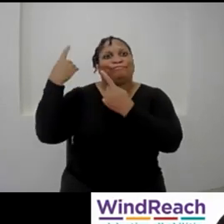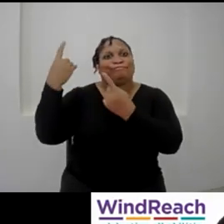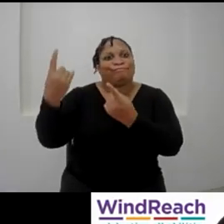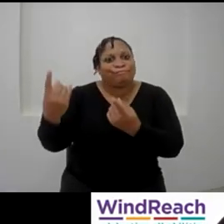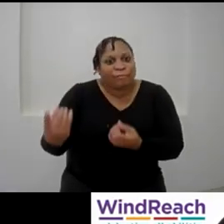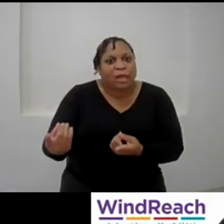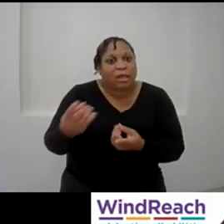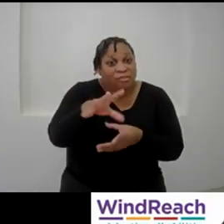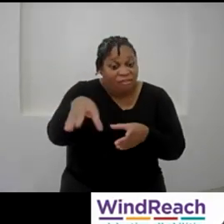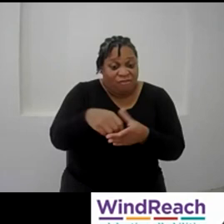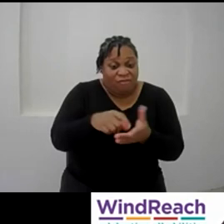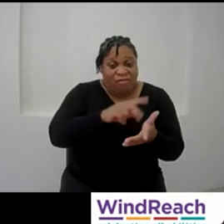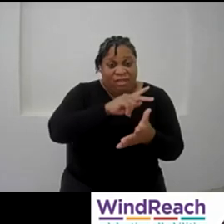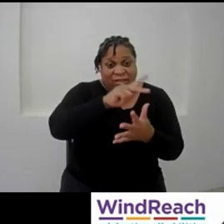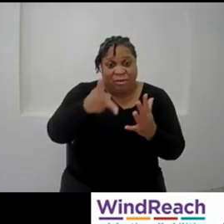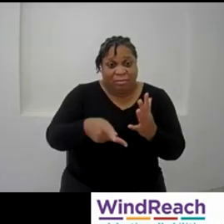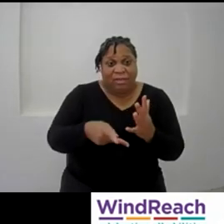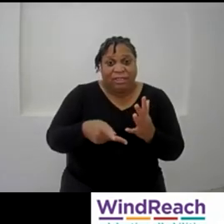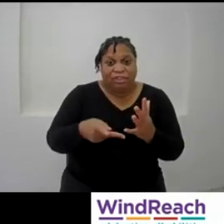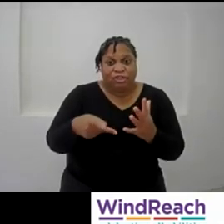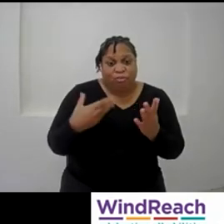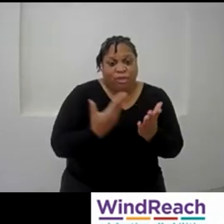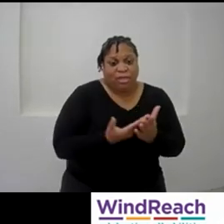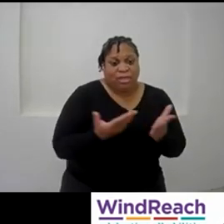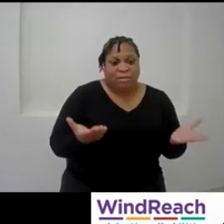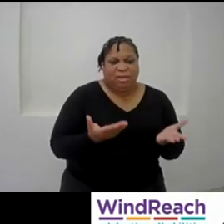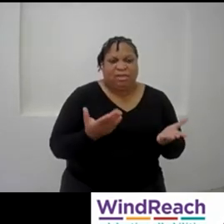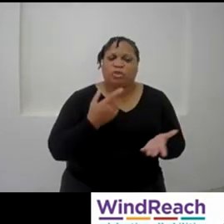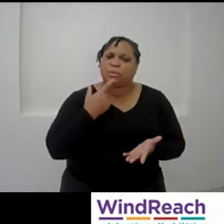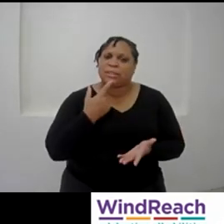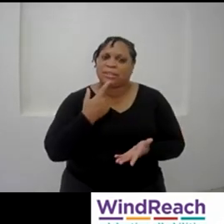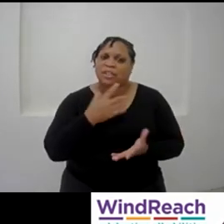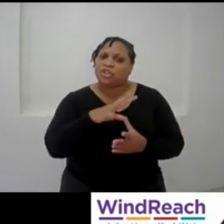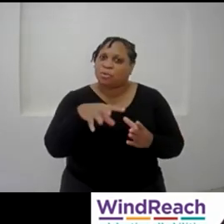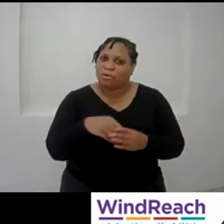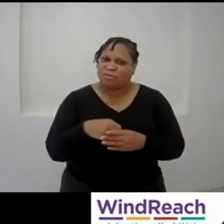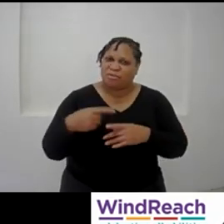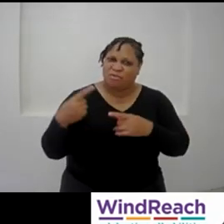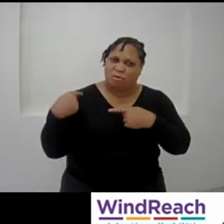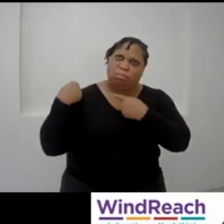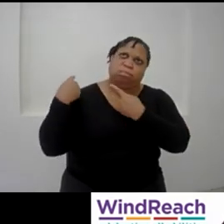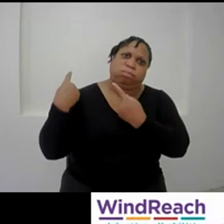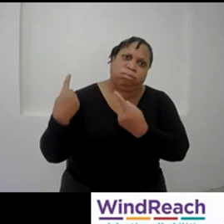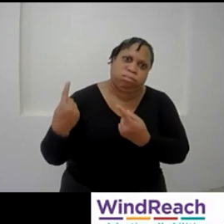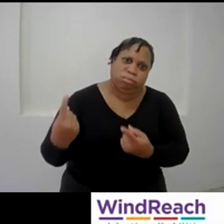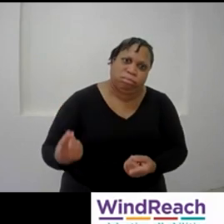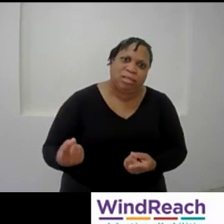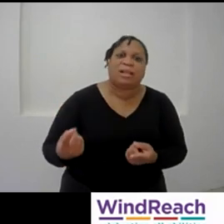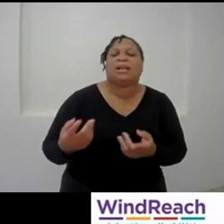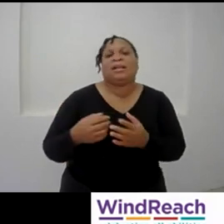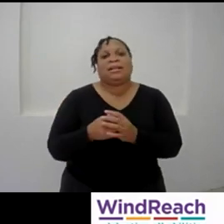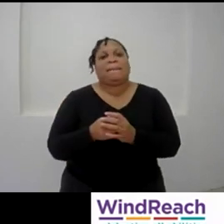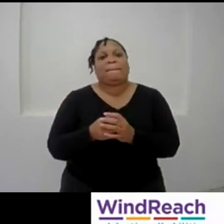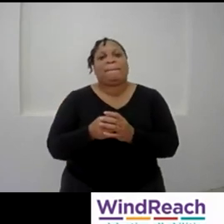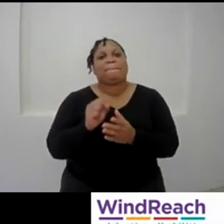this population, both in the UK and here? As you were saying, you've been involved for quite a while before I even had this in the brain.